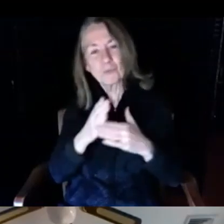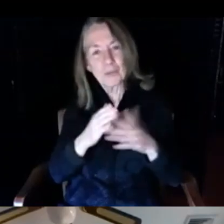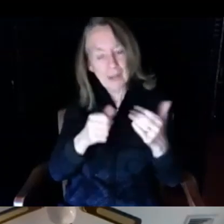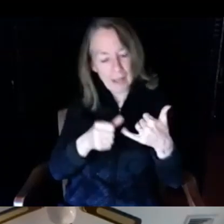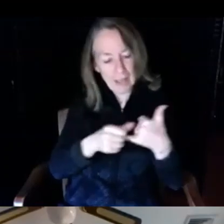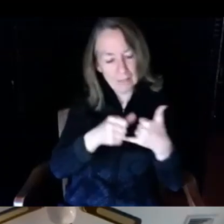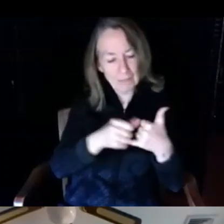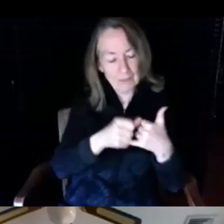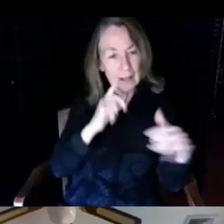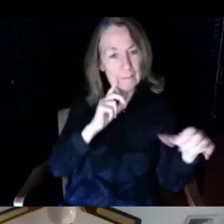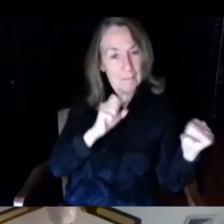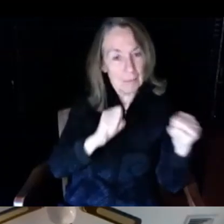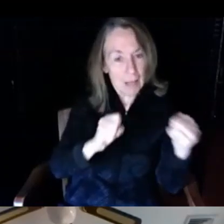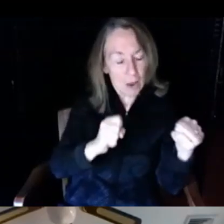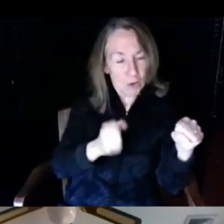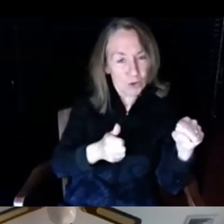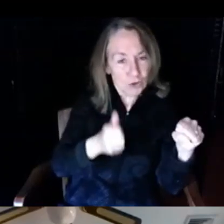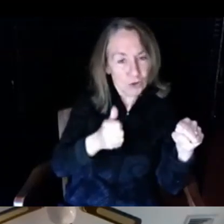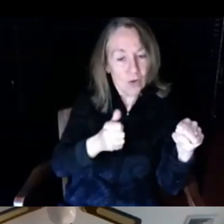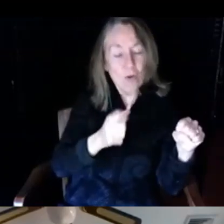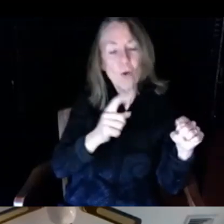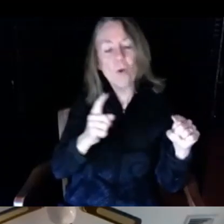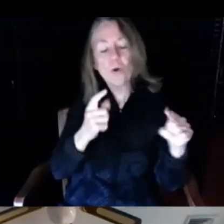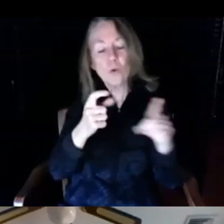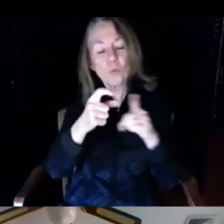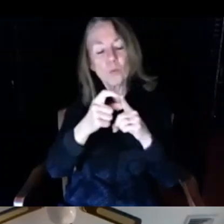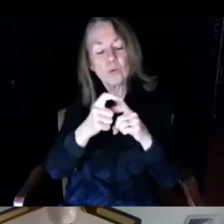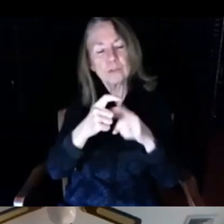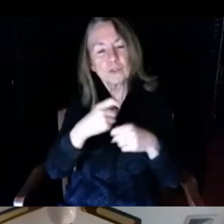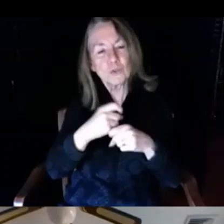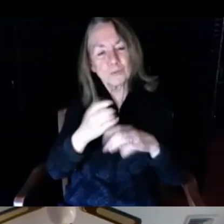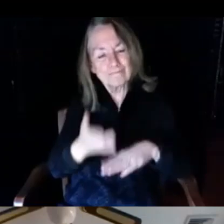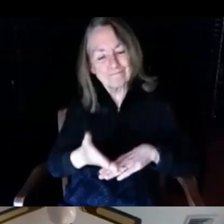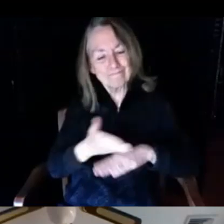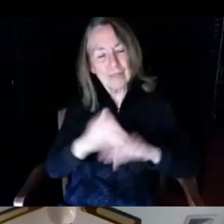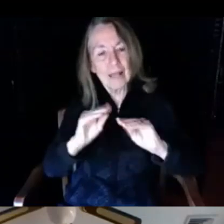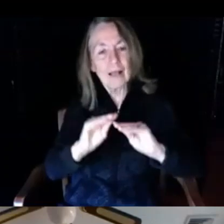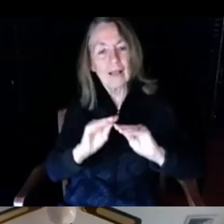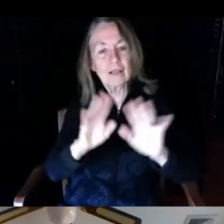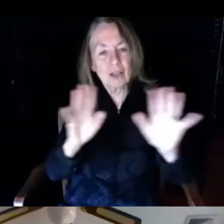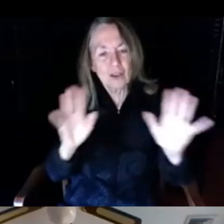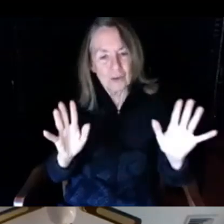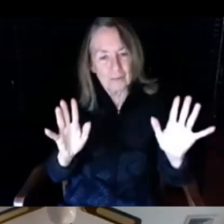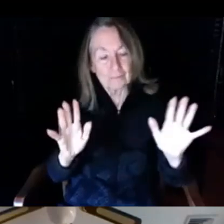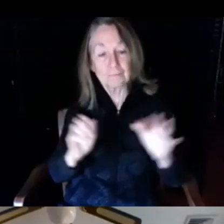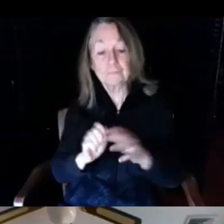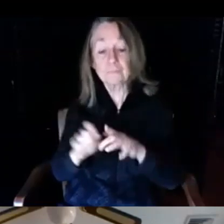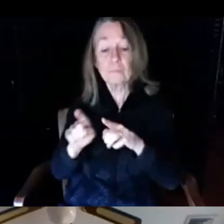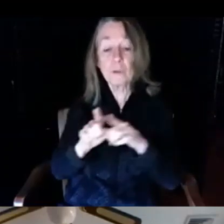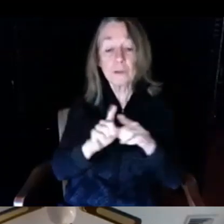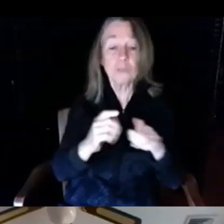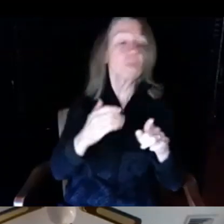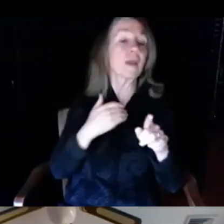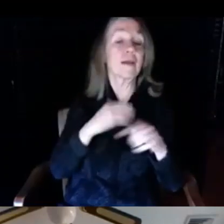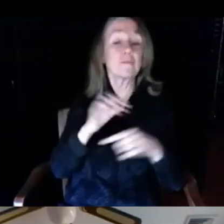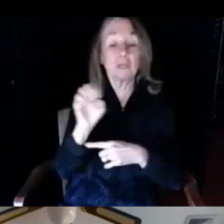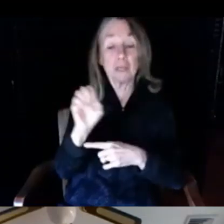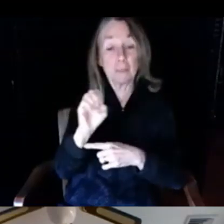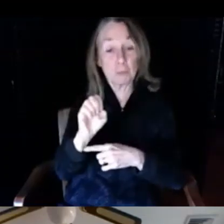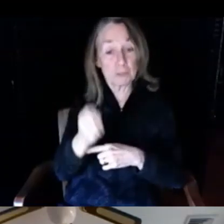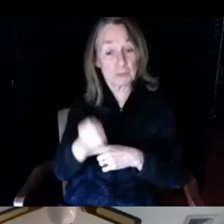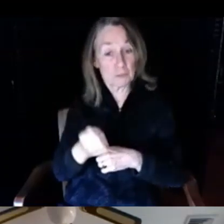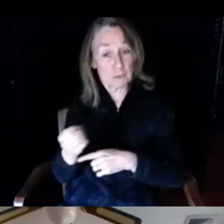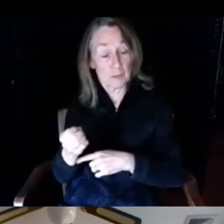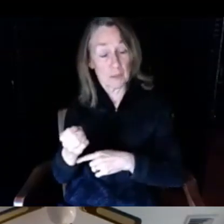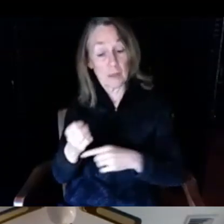and when you need words to make things clearer. We also do emergency devices that work through your landline. So if you wear a pendant and you